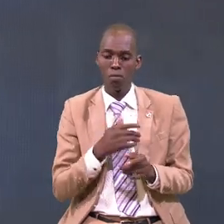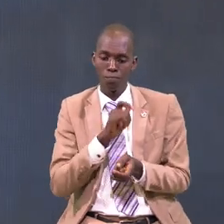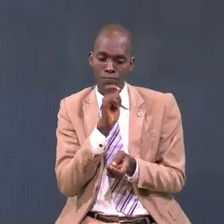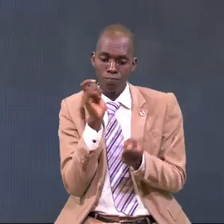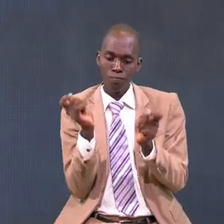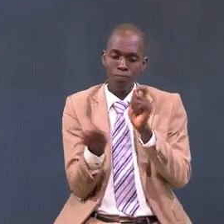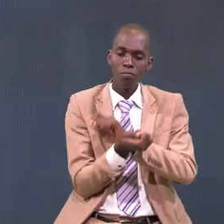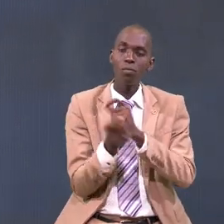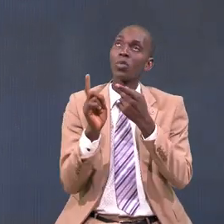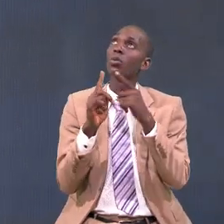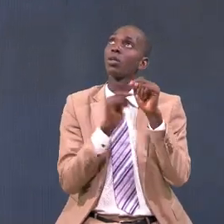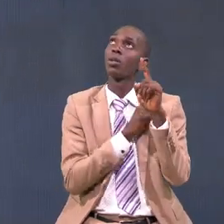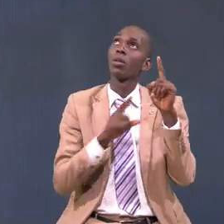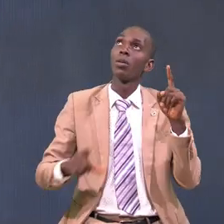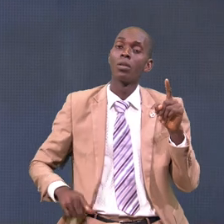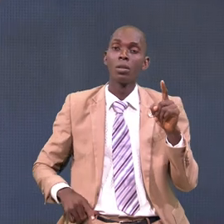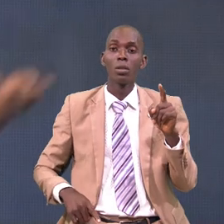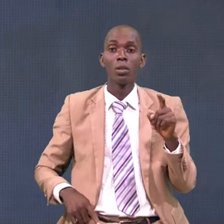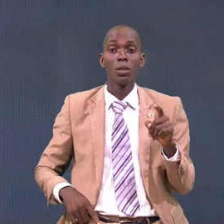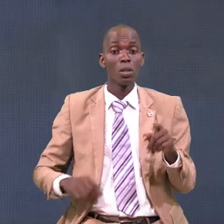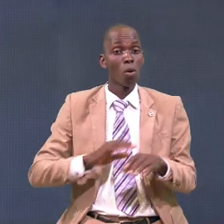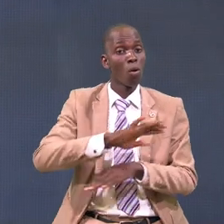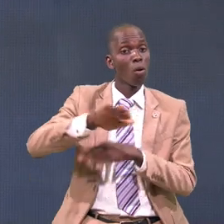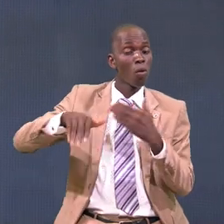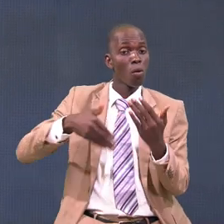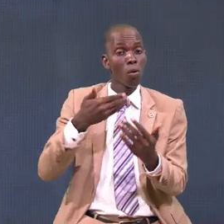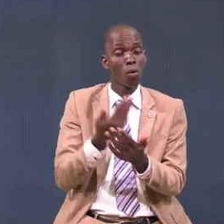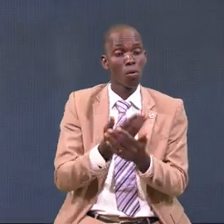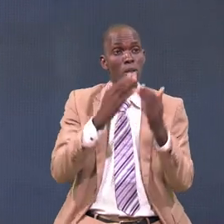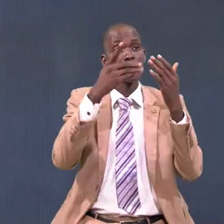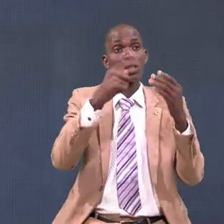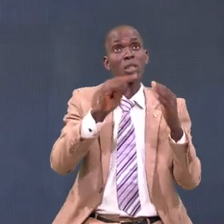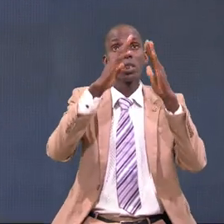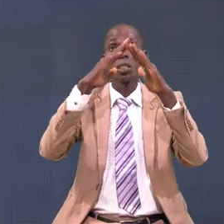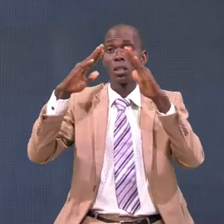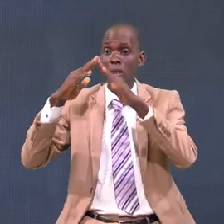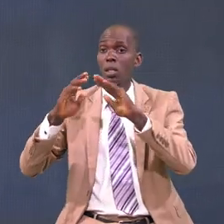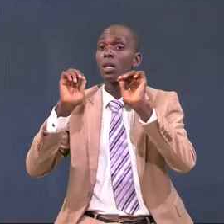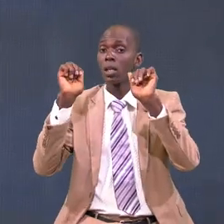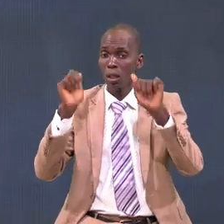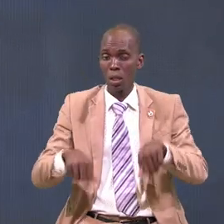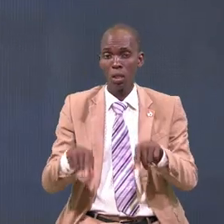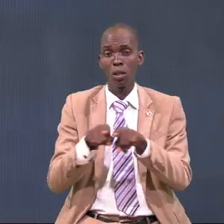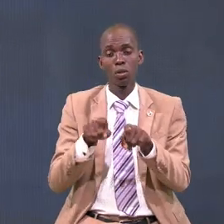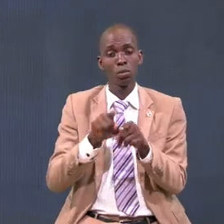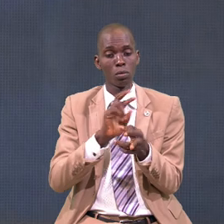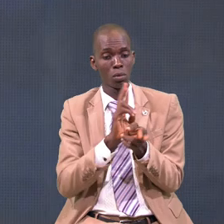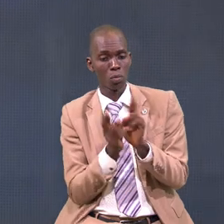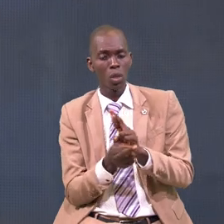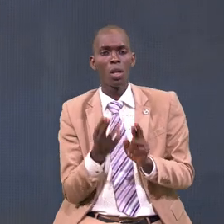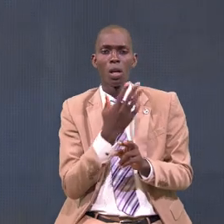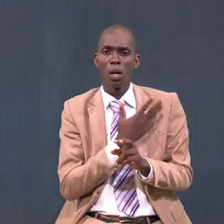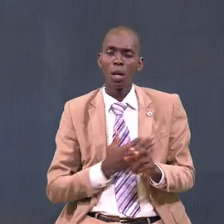the Lord. A whole city can repent and turn unto